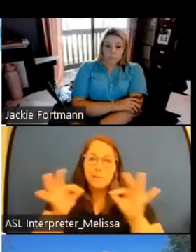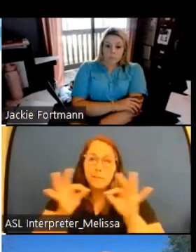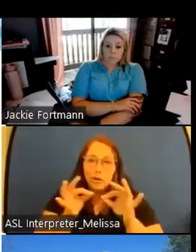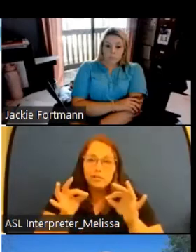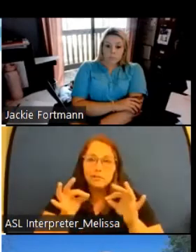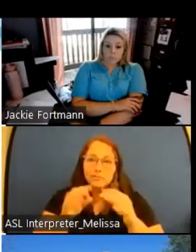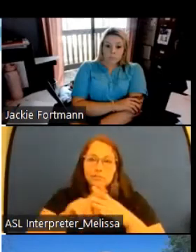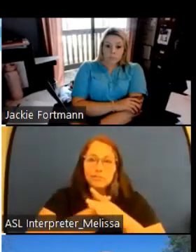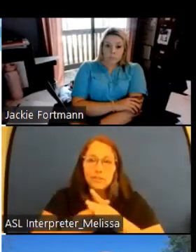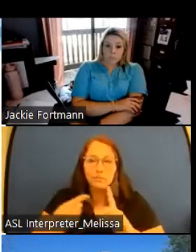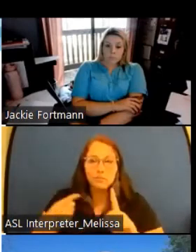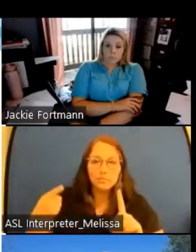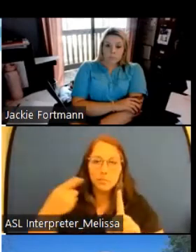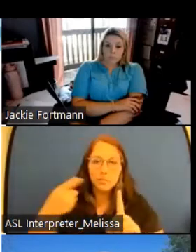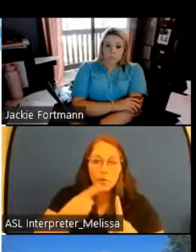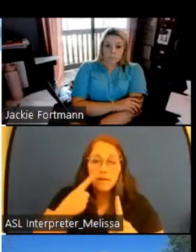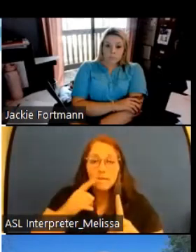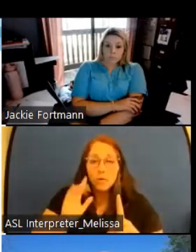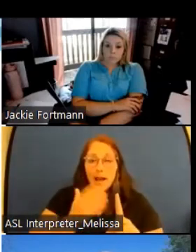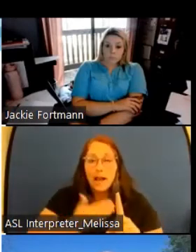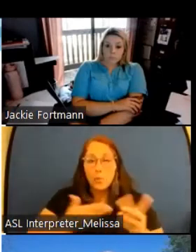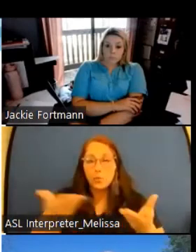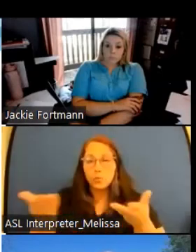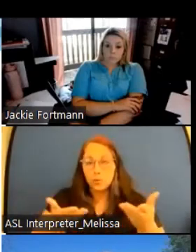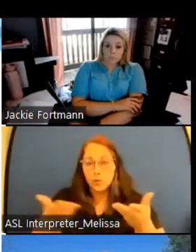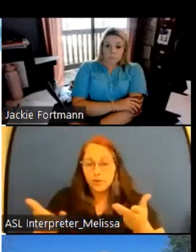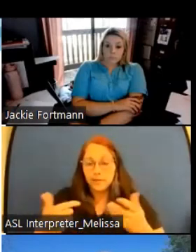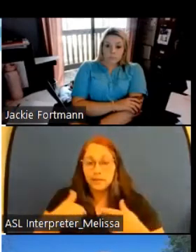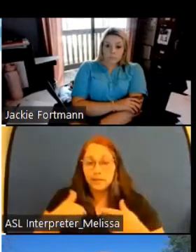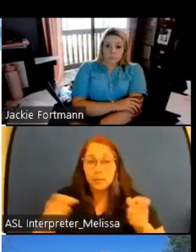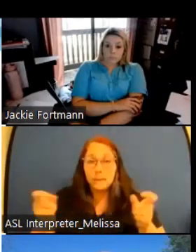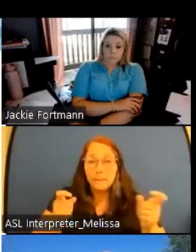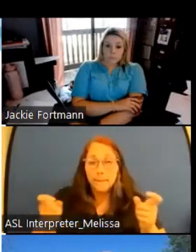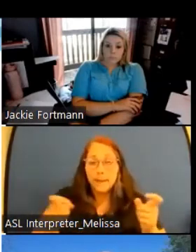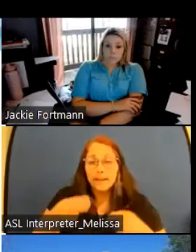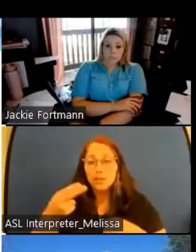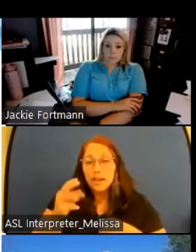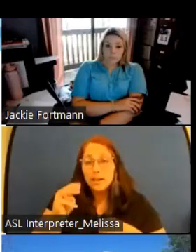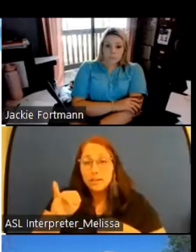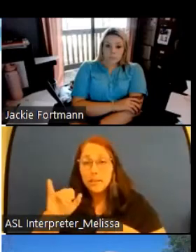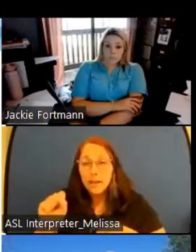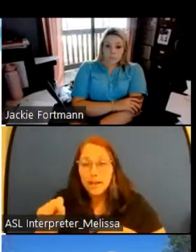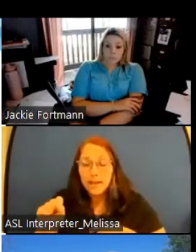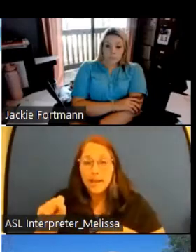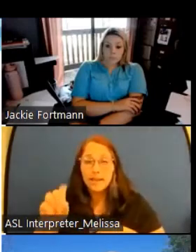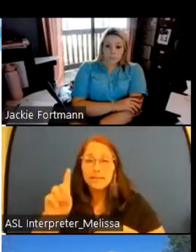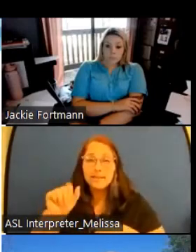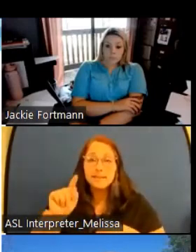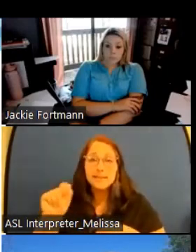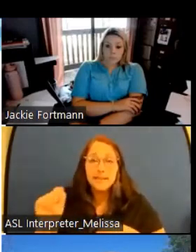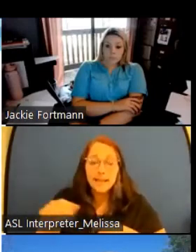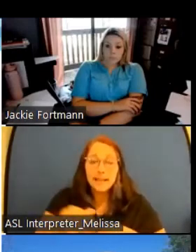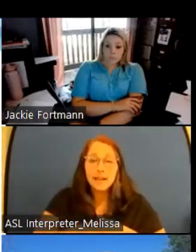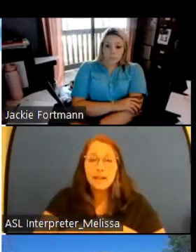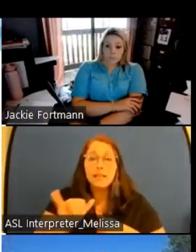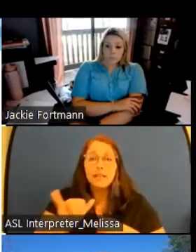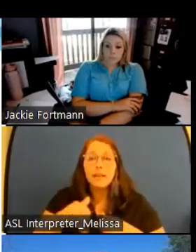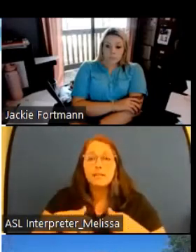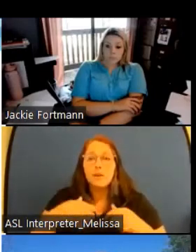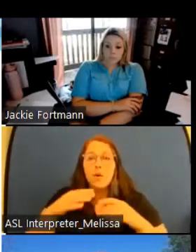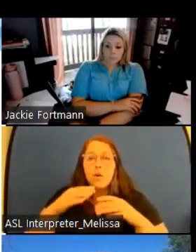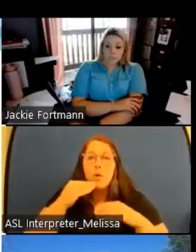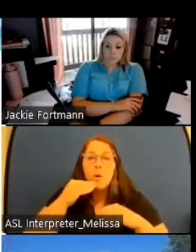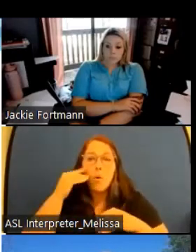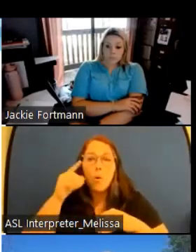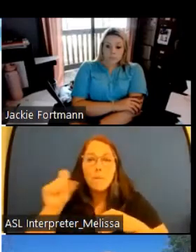our services. We manage HMIS data. HMIS is Homelessness Management Information Systems.